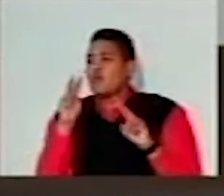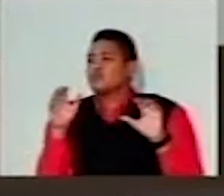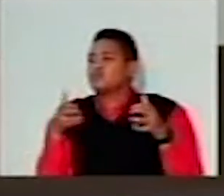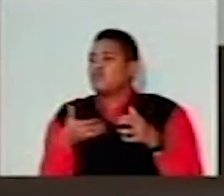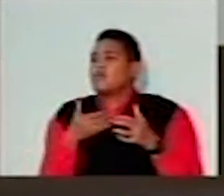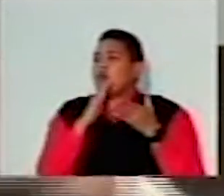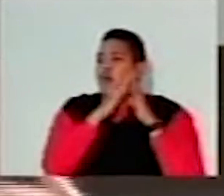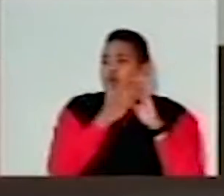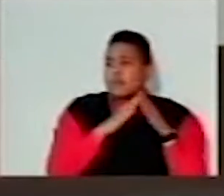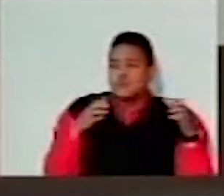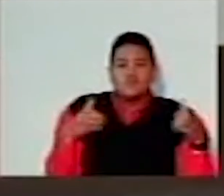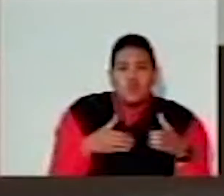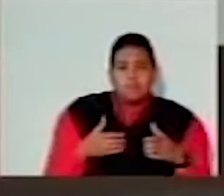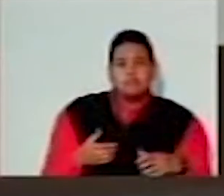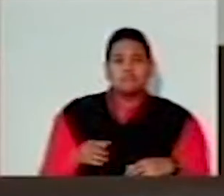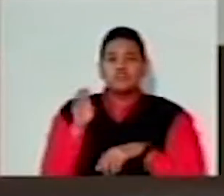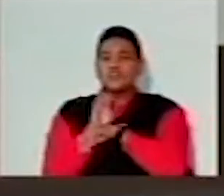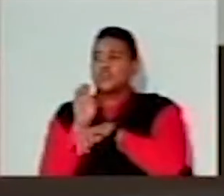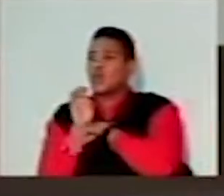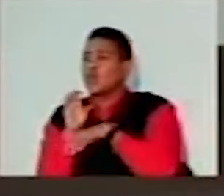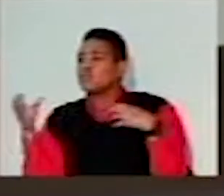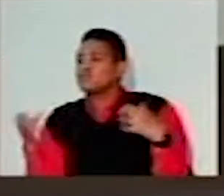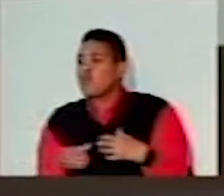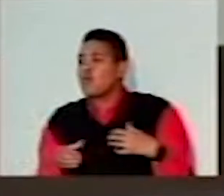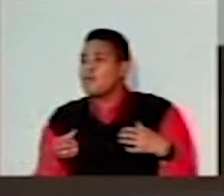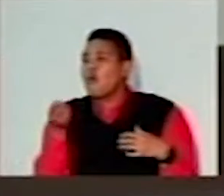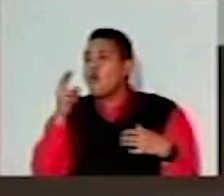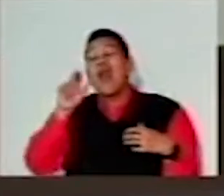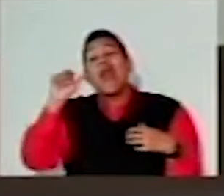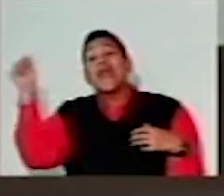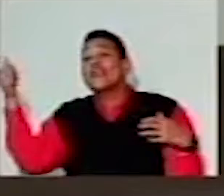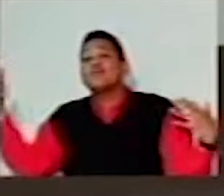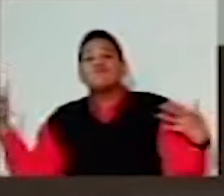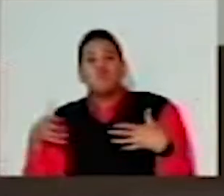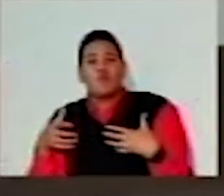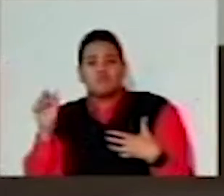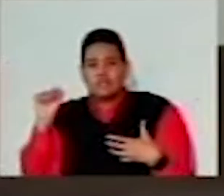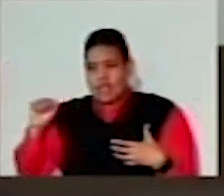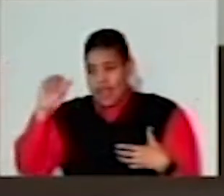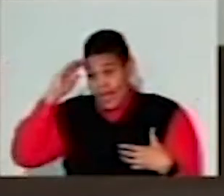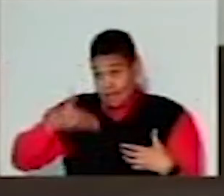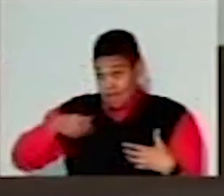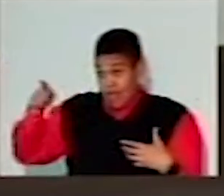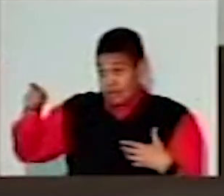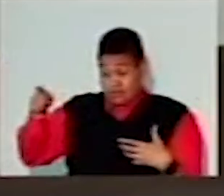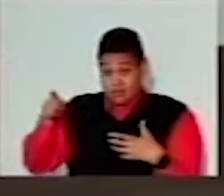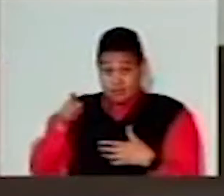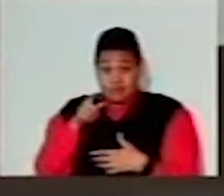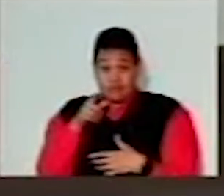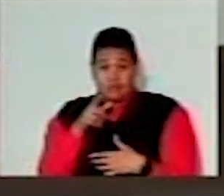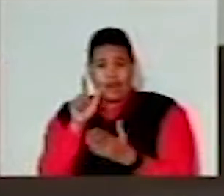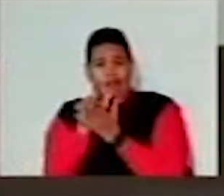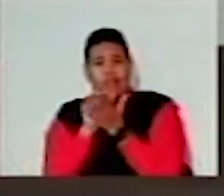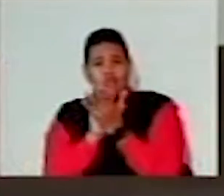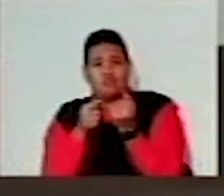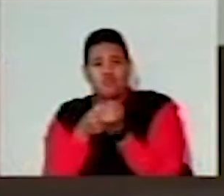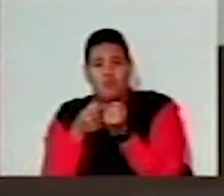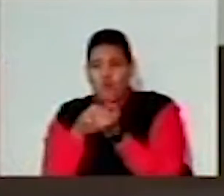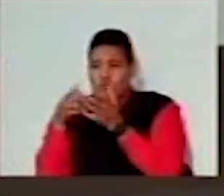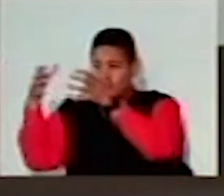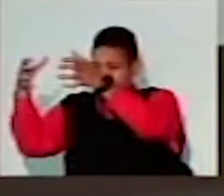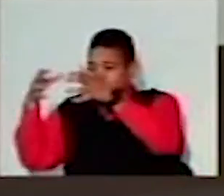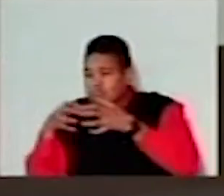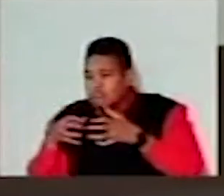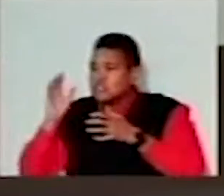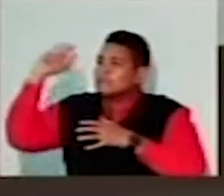group, a church group, or any group, they can invite this mobile clinic to speak,